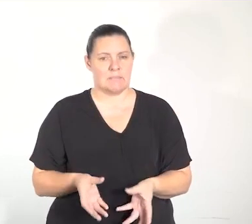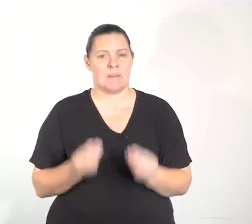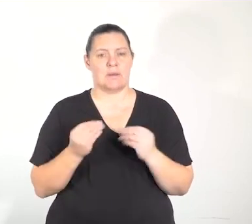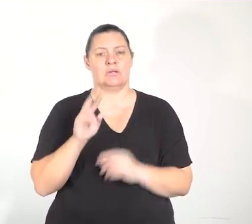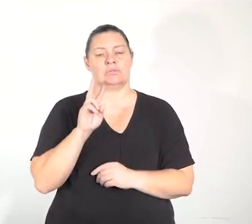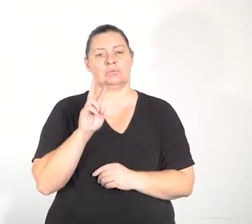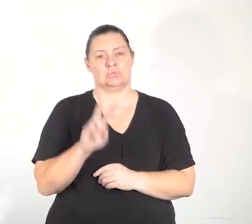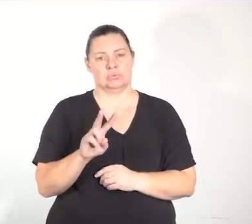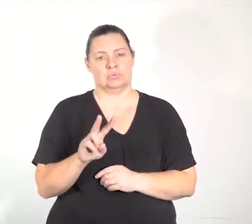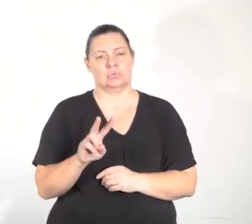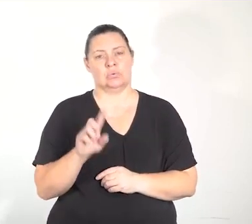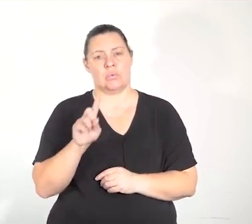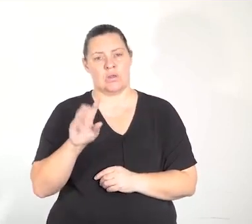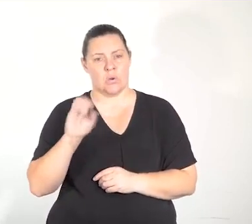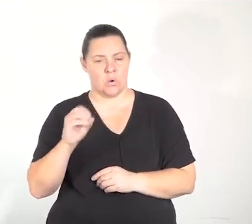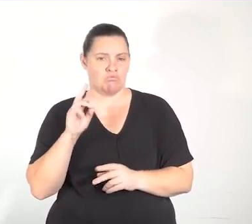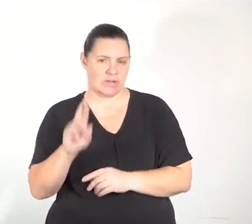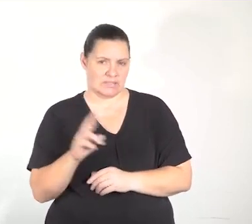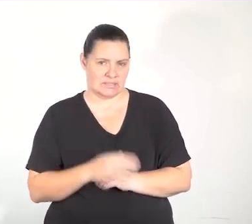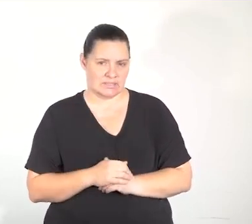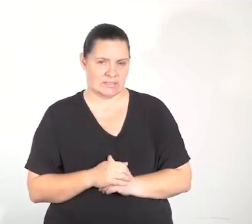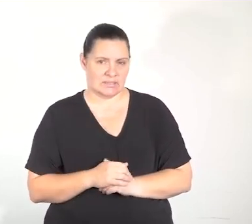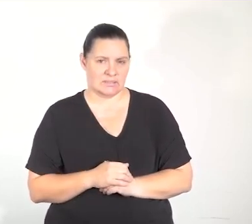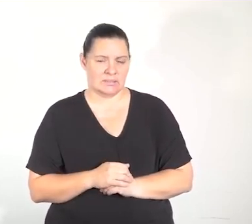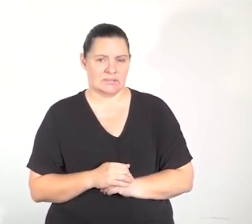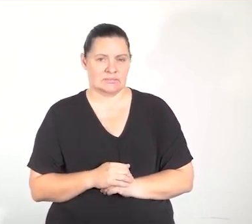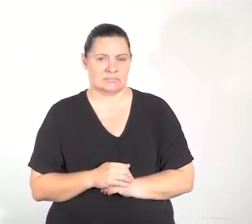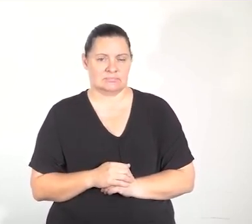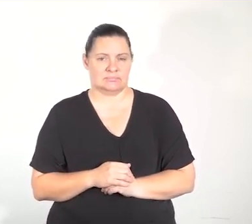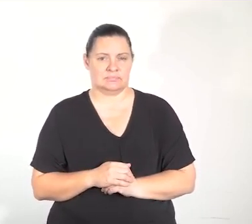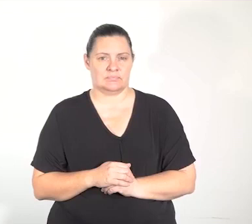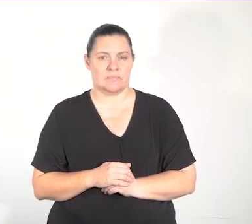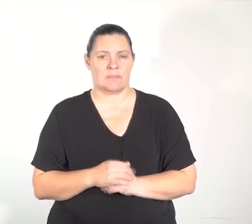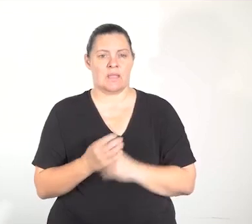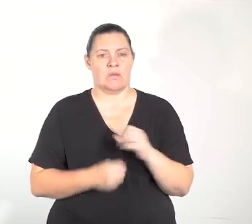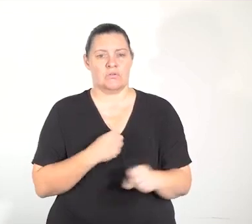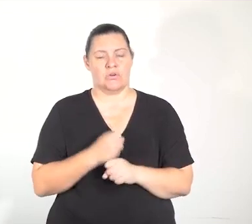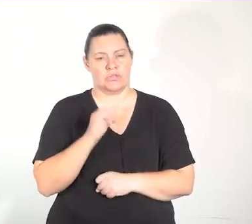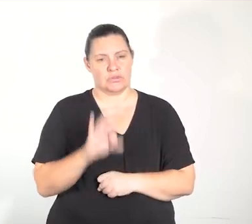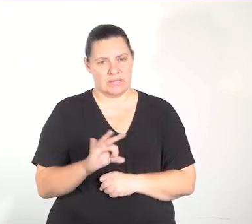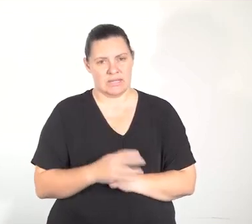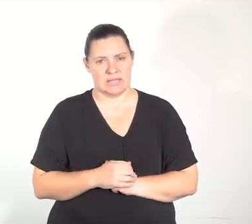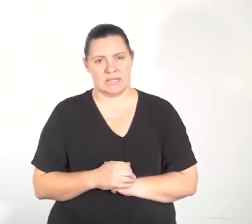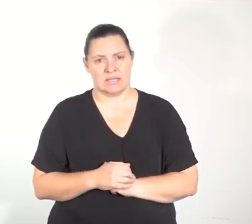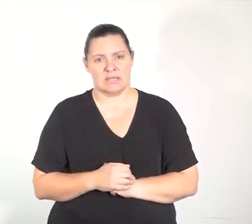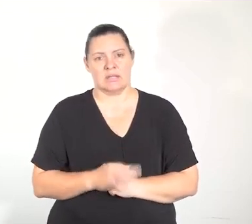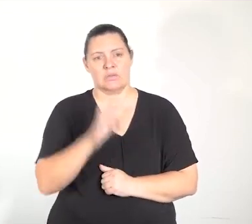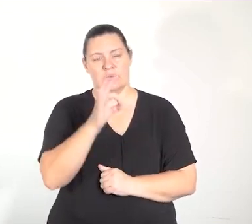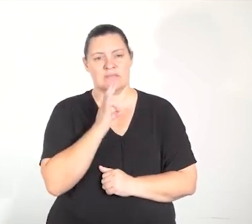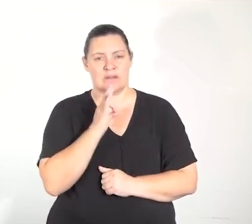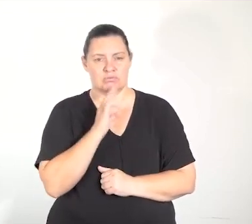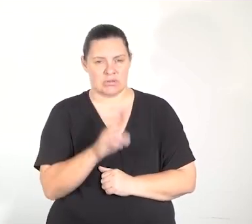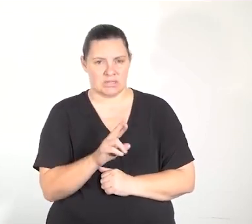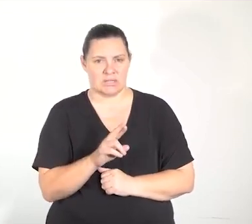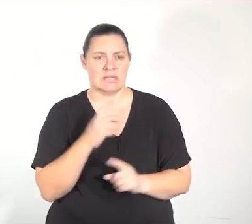us 210 rands. Then we have year number 3, which is 3,000